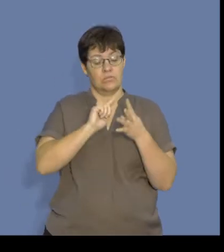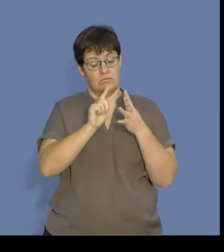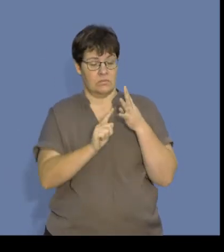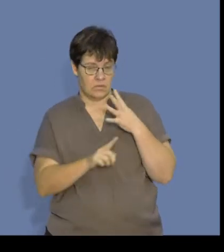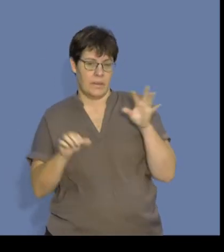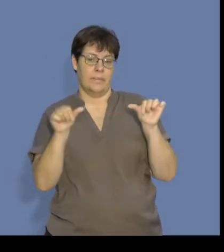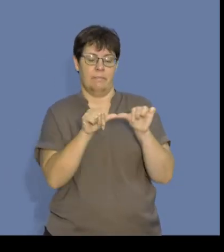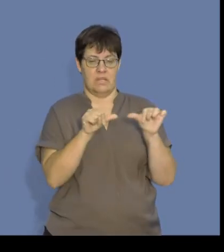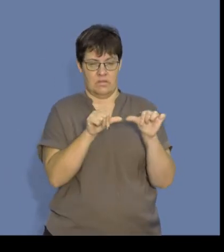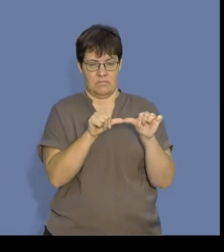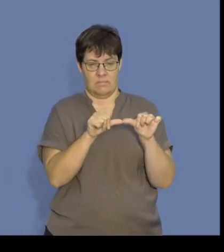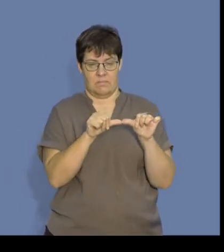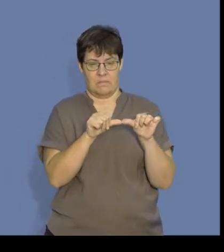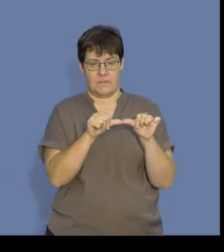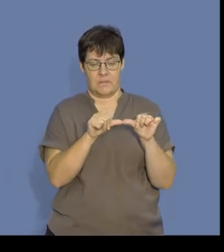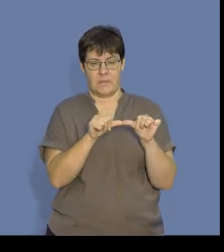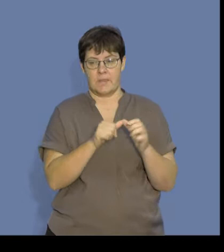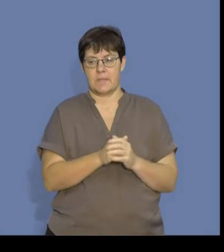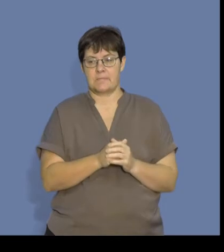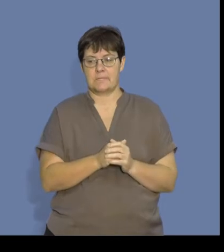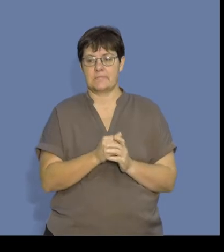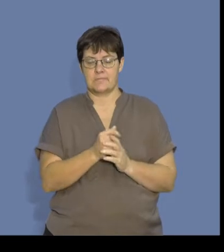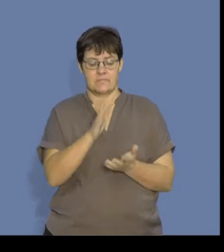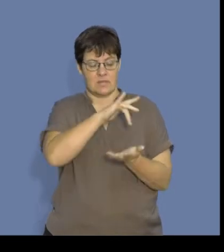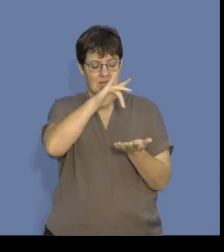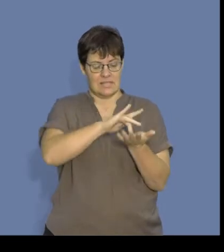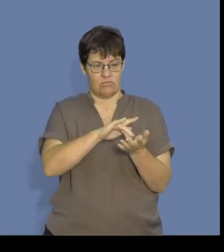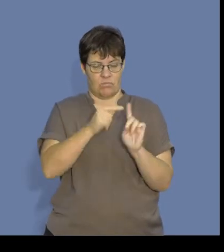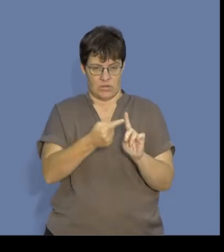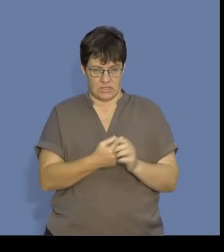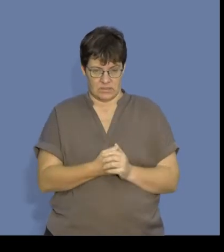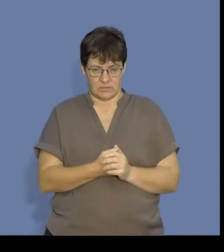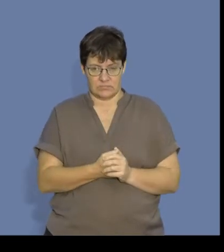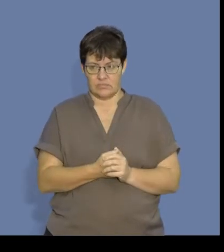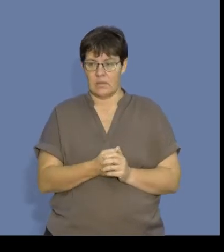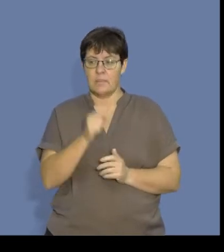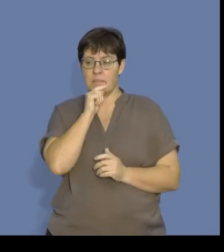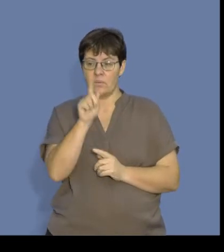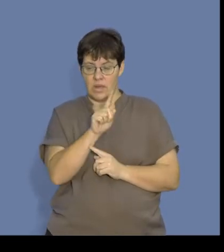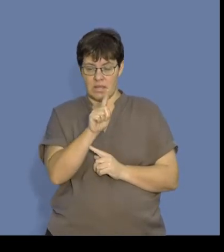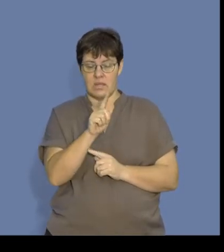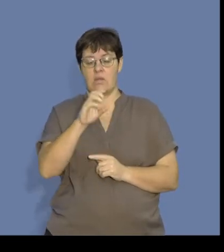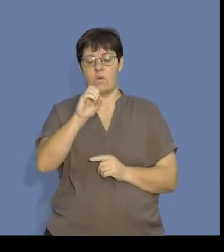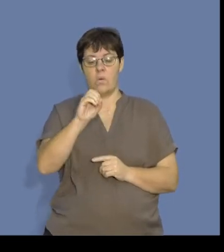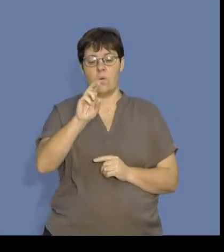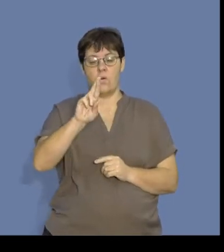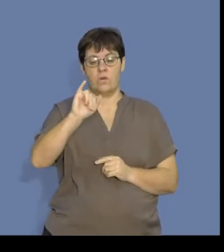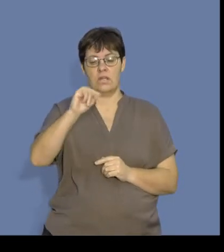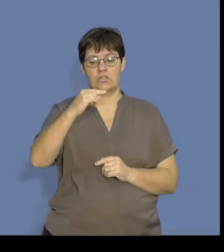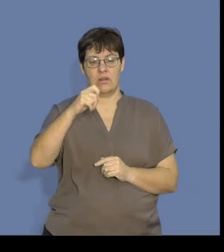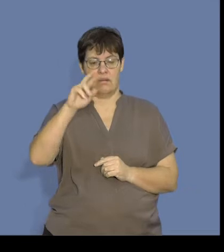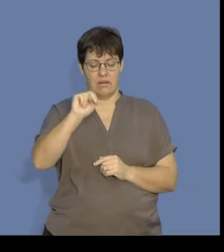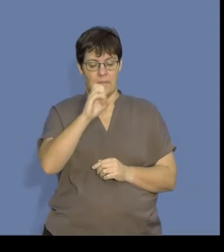positions are measured relative to what you call a central point, which is actually called the